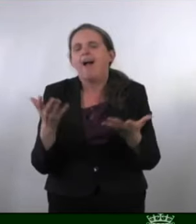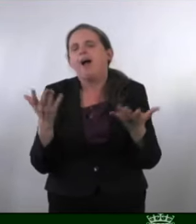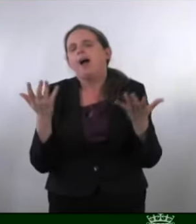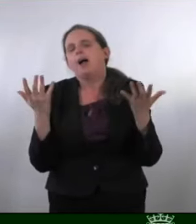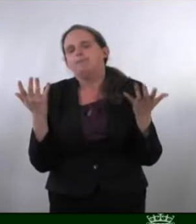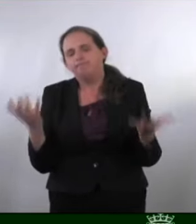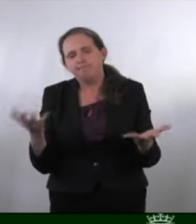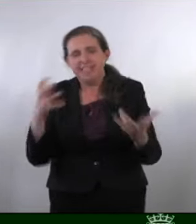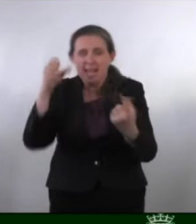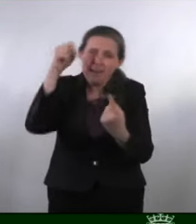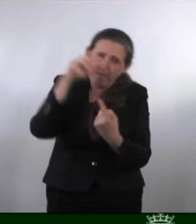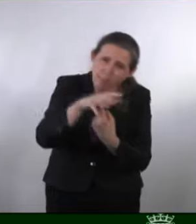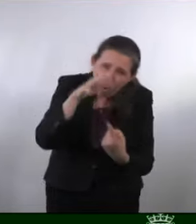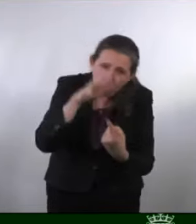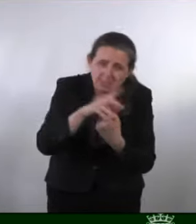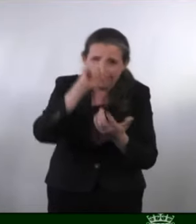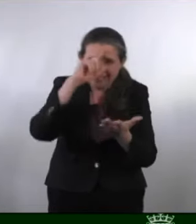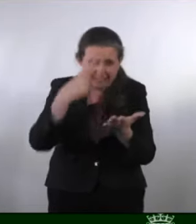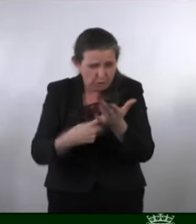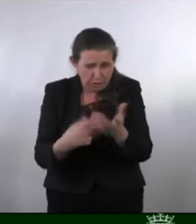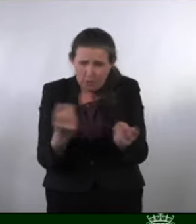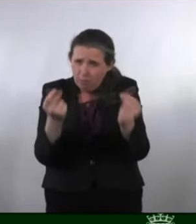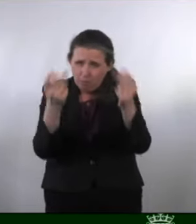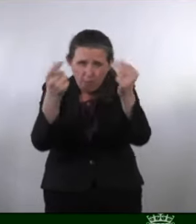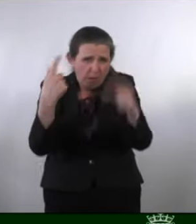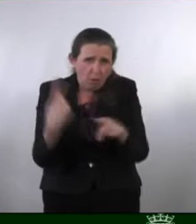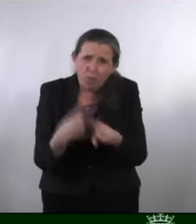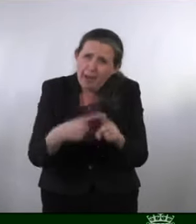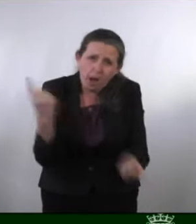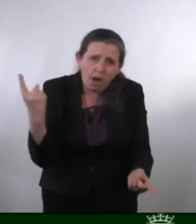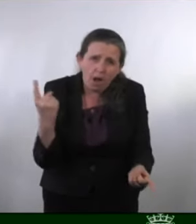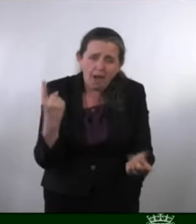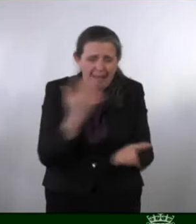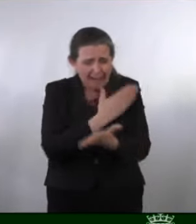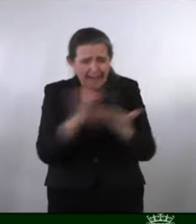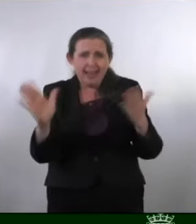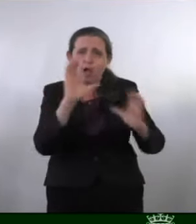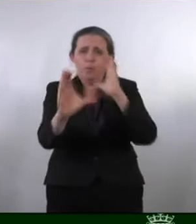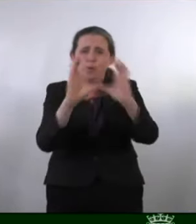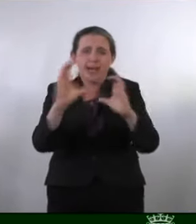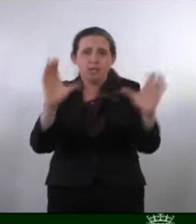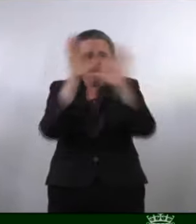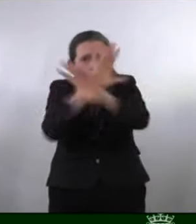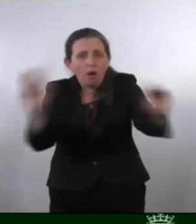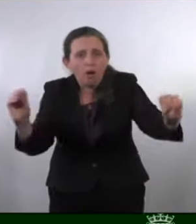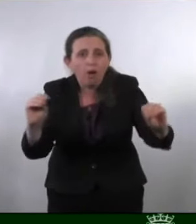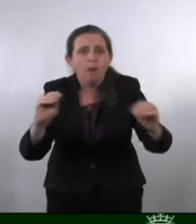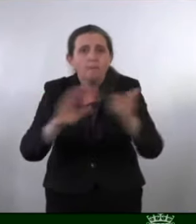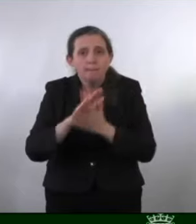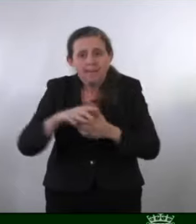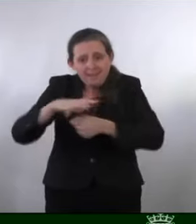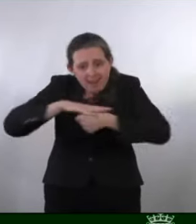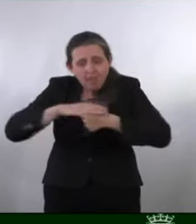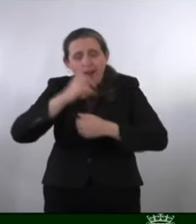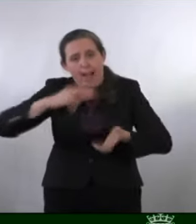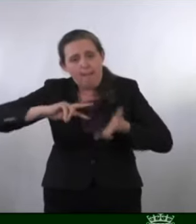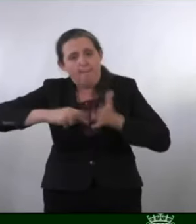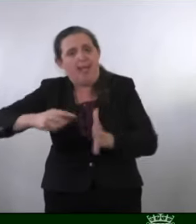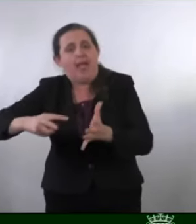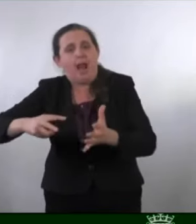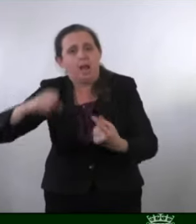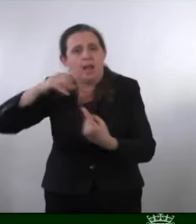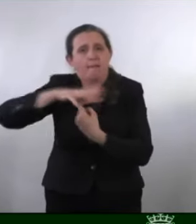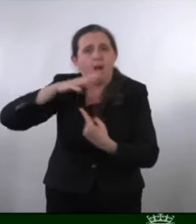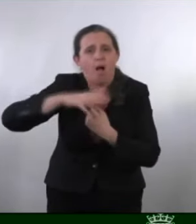that these decisions are taken very quickly and very clearly so everybody can plan. That's obviously particularly